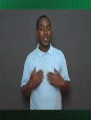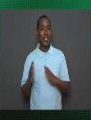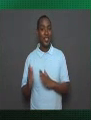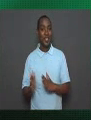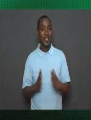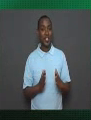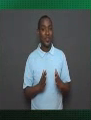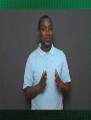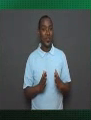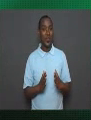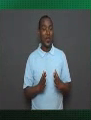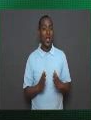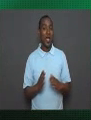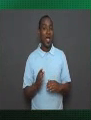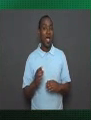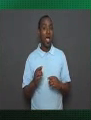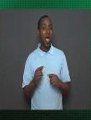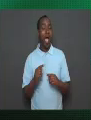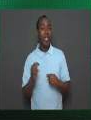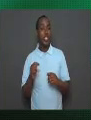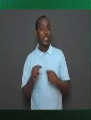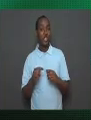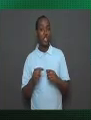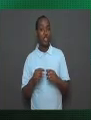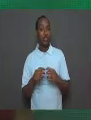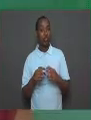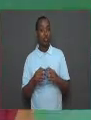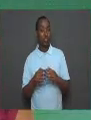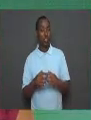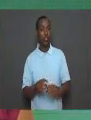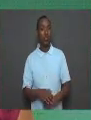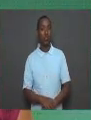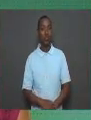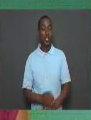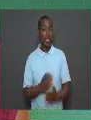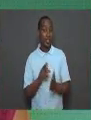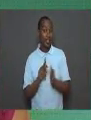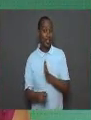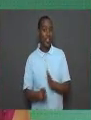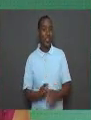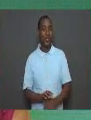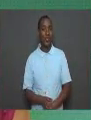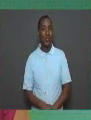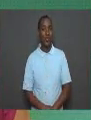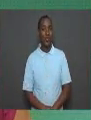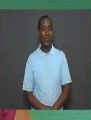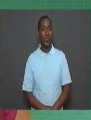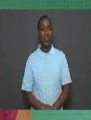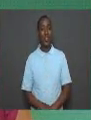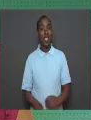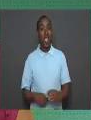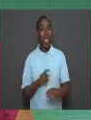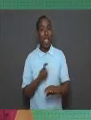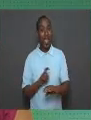that bind to the antigen and destroy it. It takes time for your body